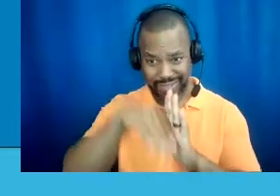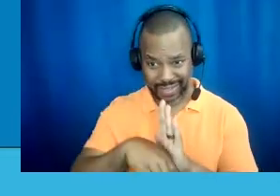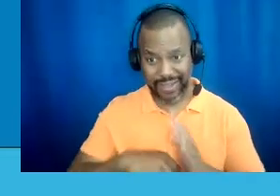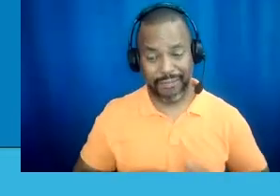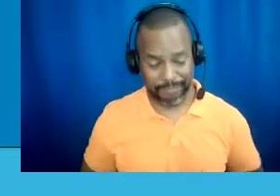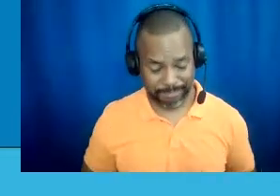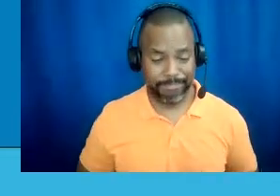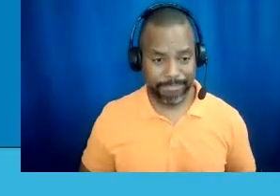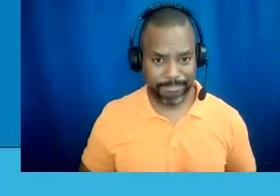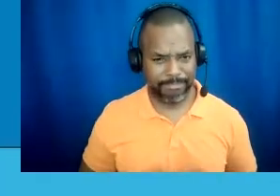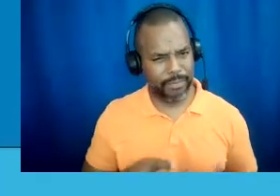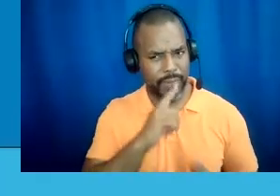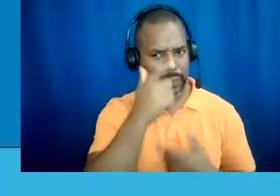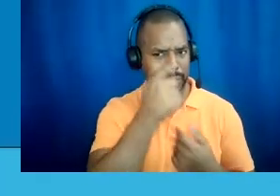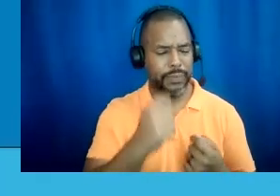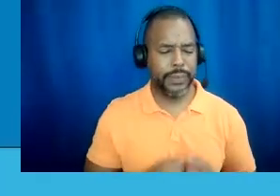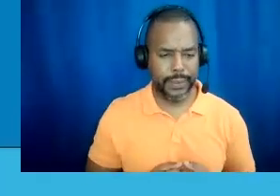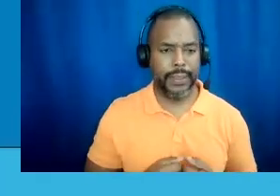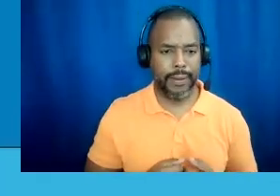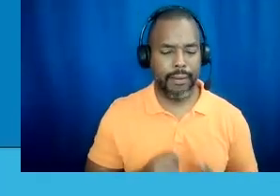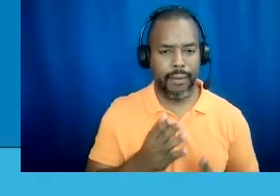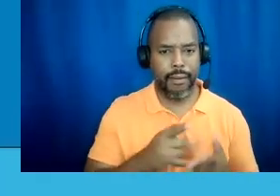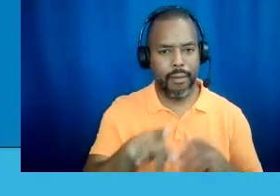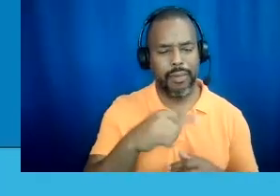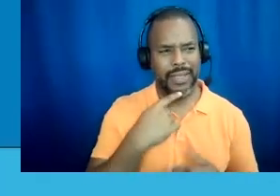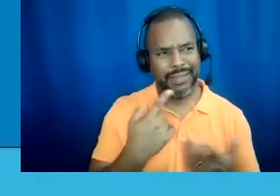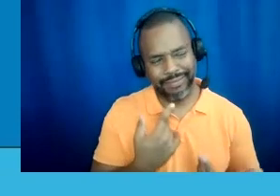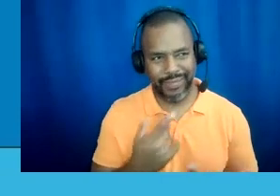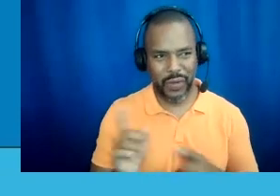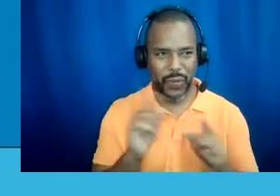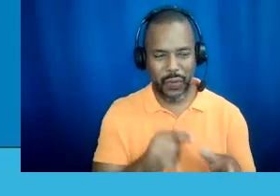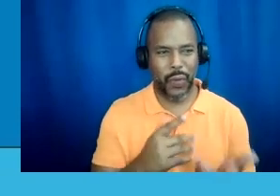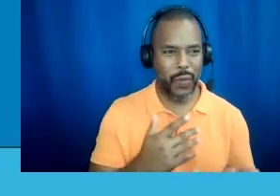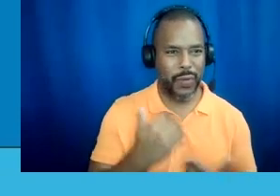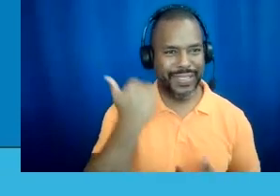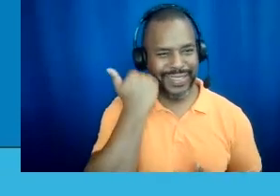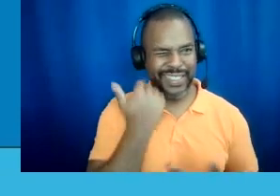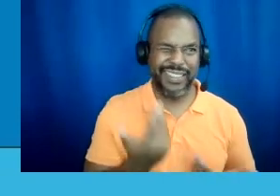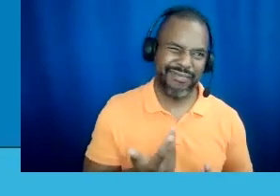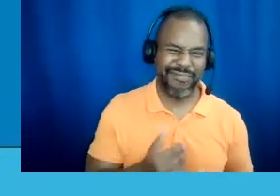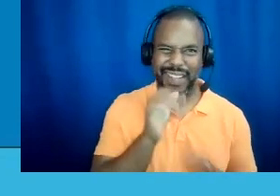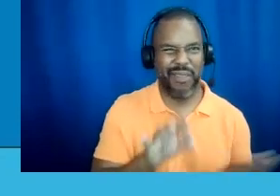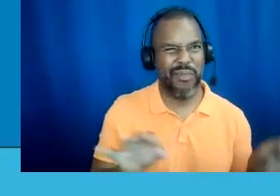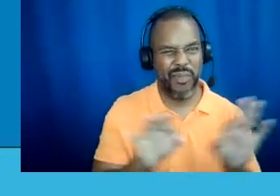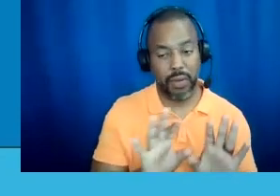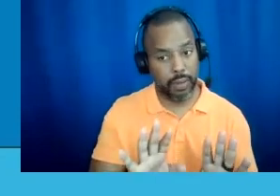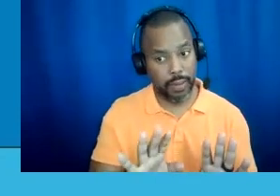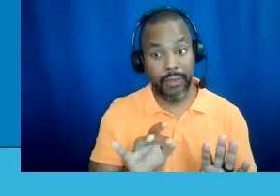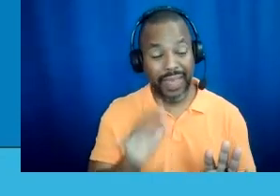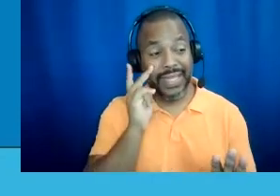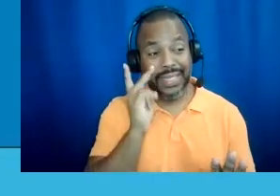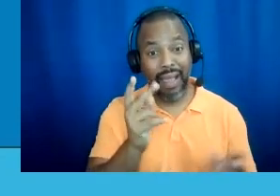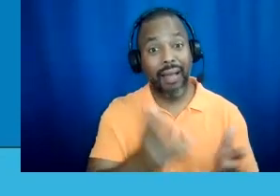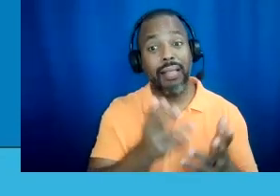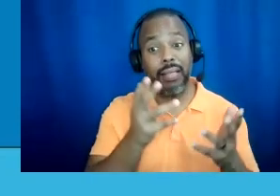So it's interesting because I know a lot of people will say, I'm just going to put off going to the dentist. It's no big deal, but believe me, they can see a lot